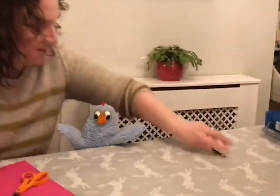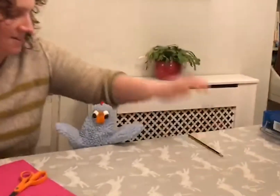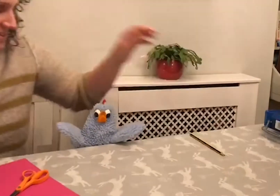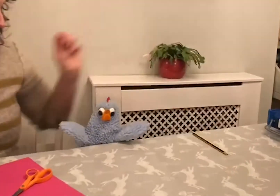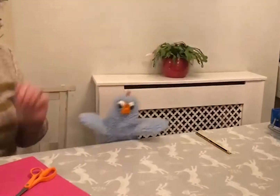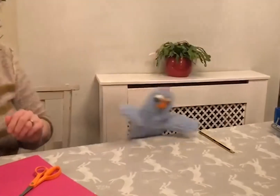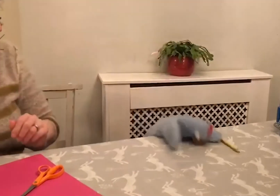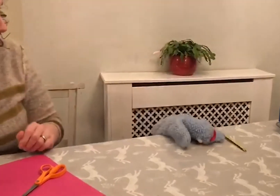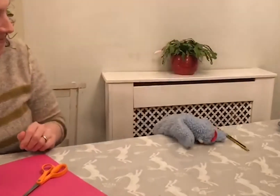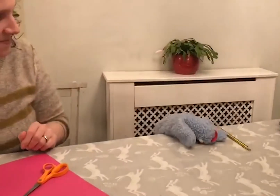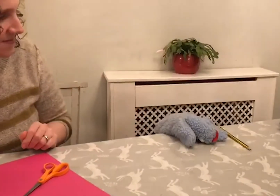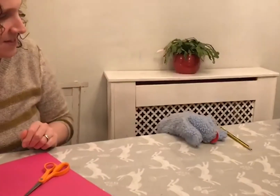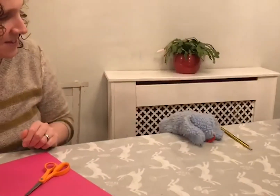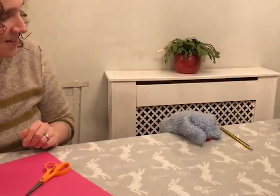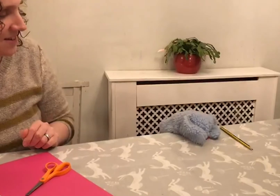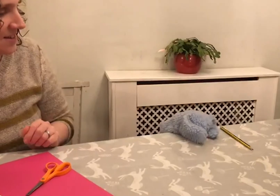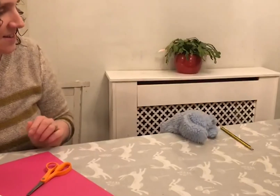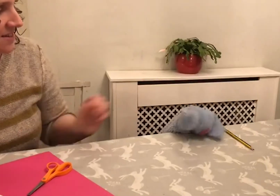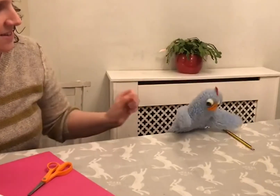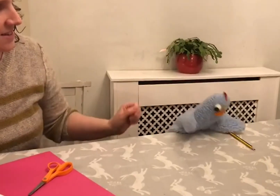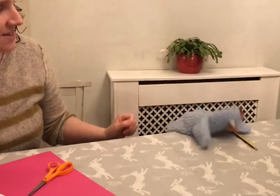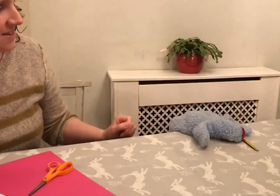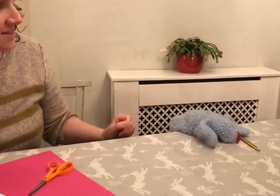a pencil.